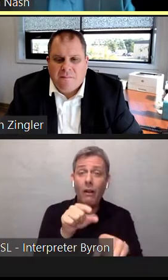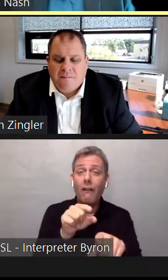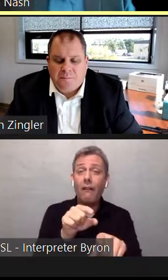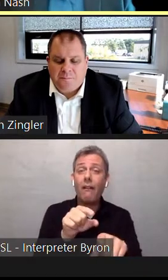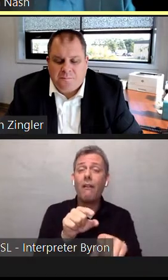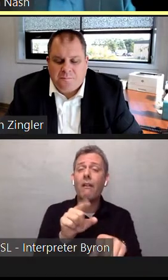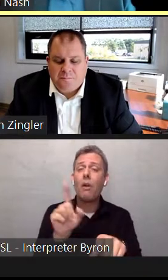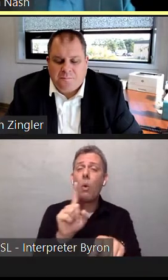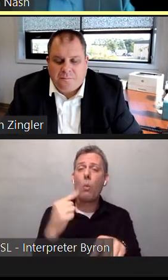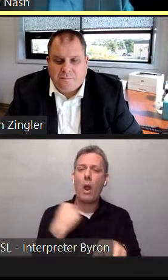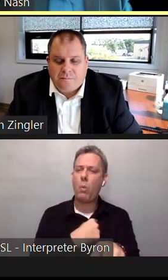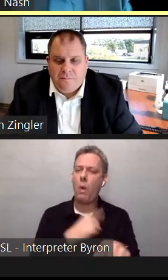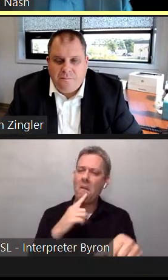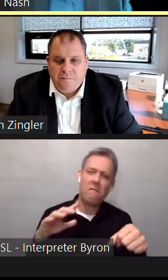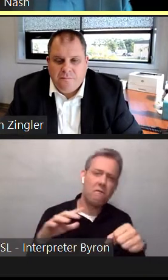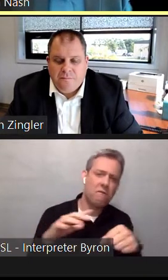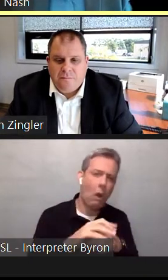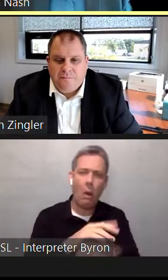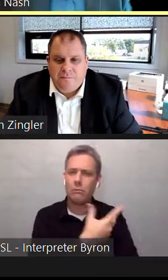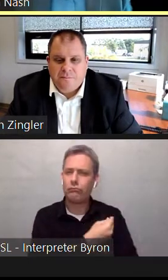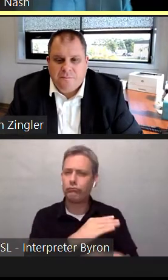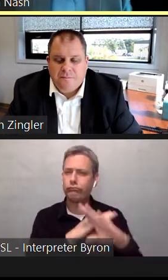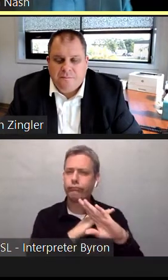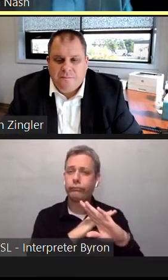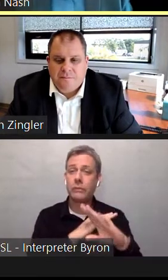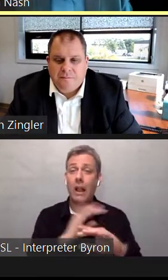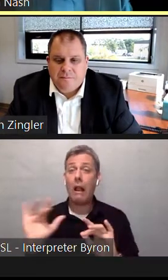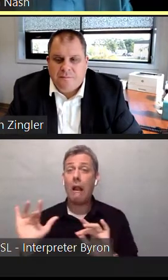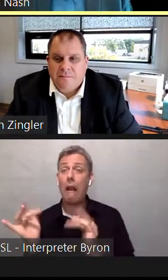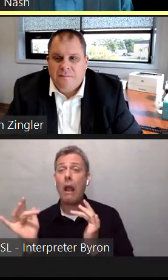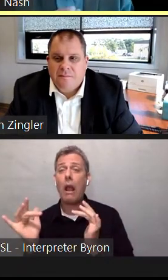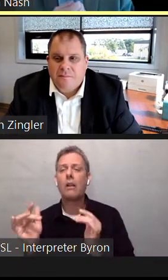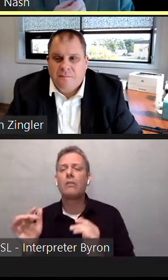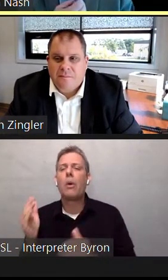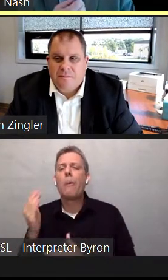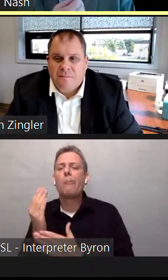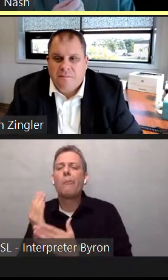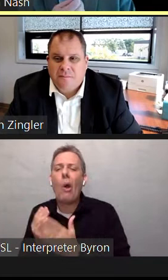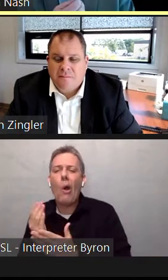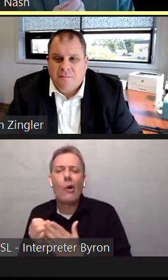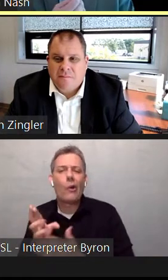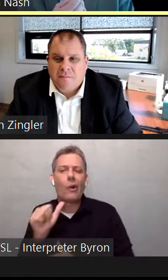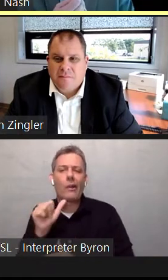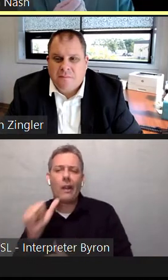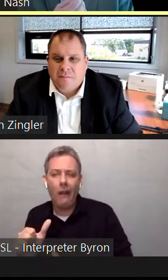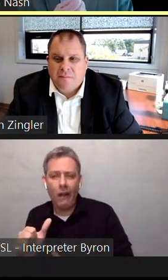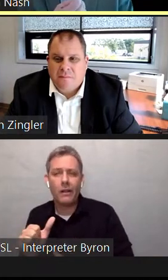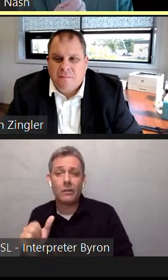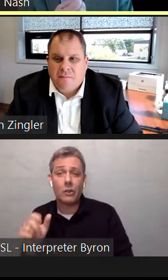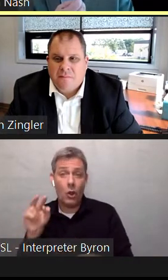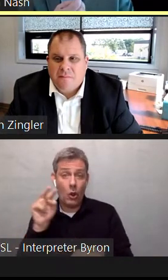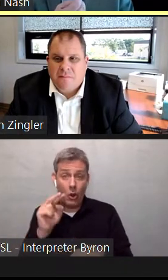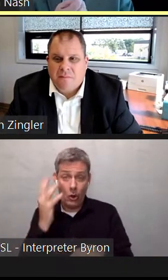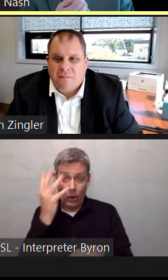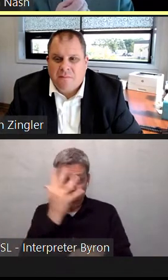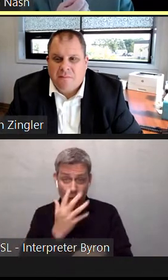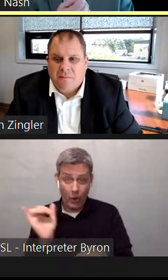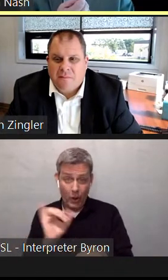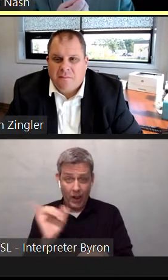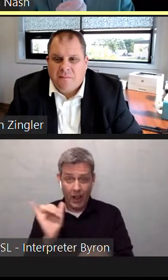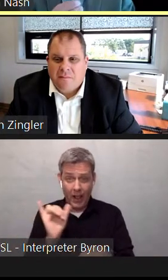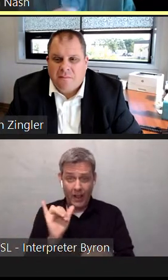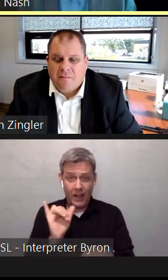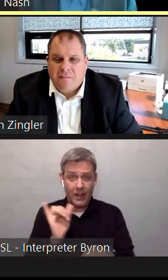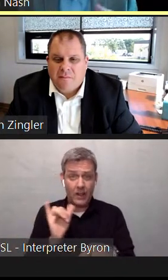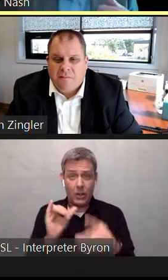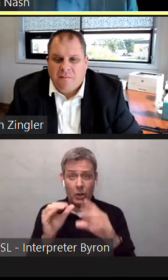we were fully vaccinated, the lighter squares where we were partially or not vaccinated at all. And while it looks like, gee, is there a story to